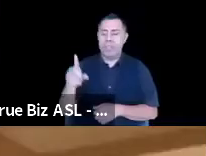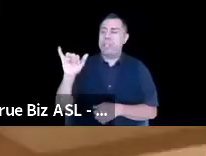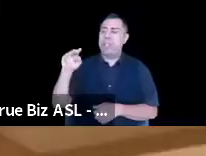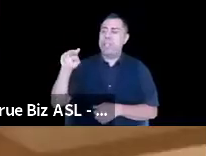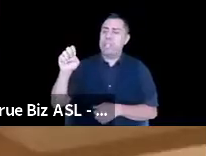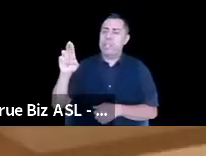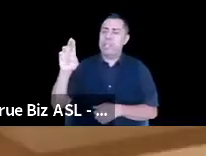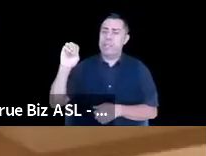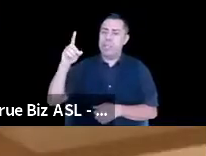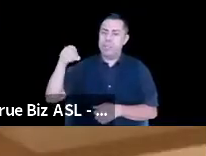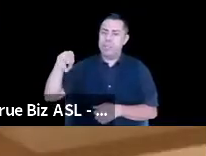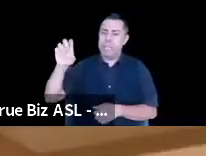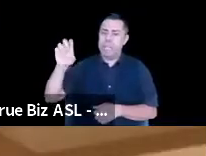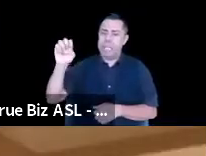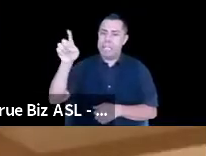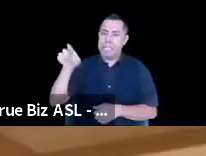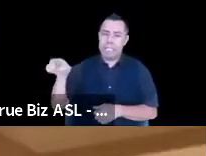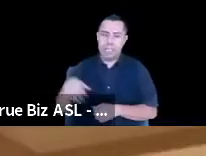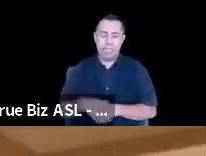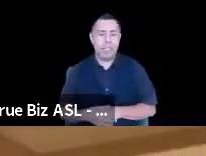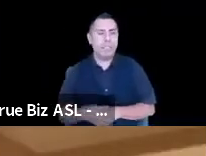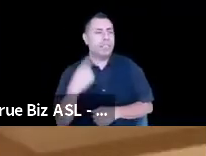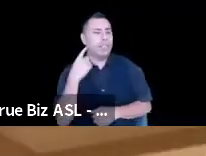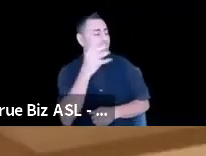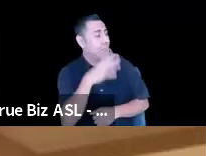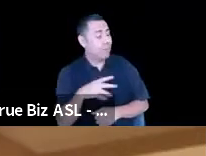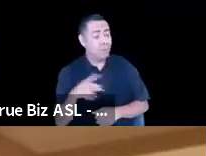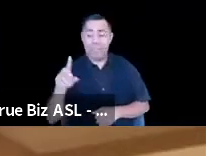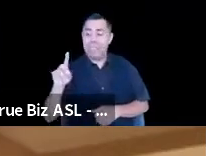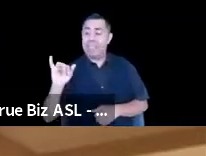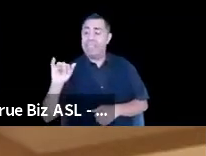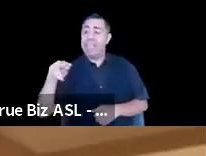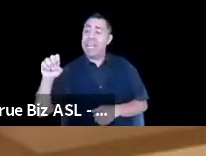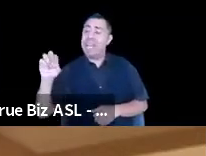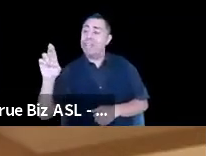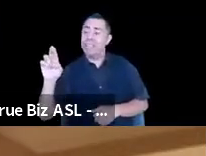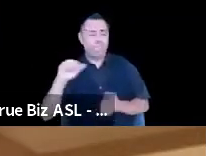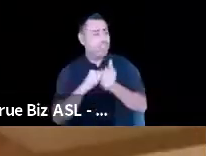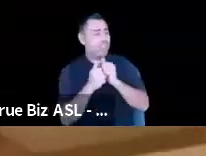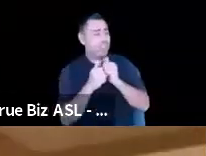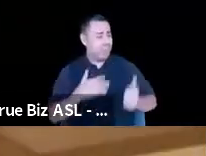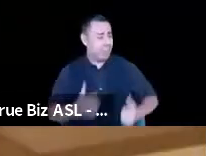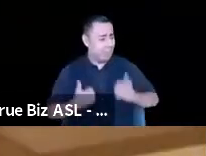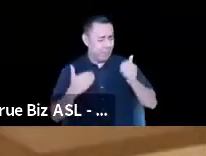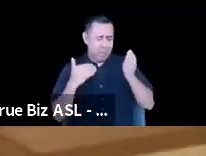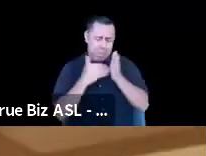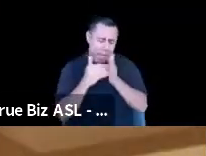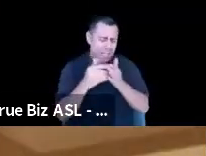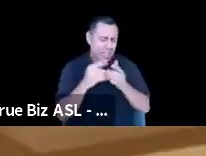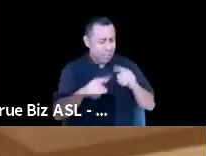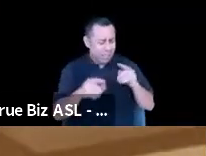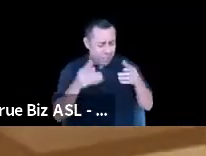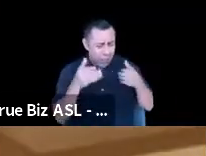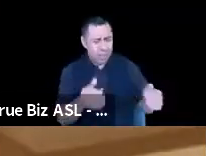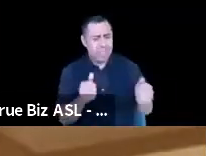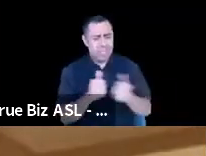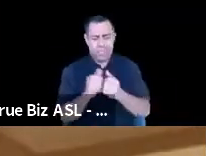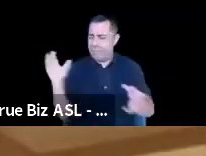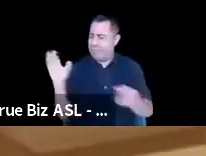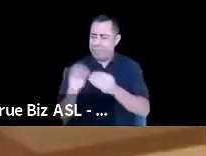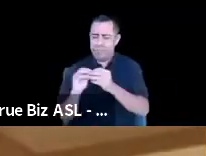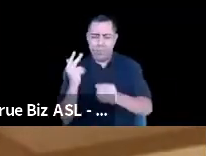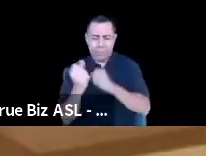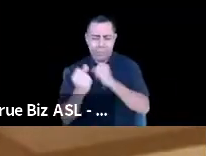Diane Rodriguez has changed my life in a million different ways over the last 13 years, all for the better. And I've